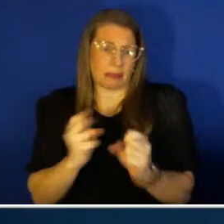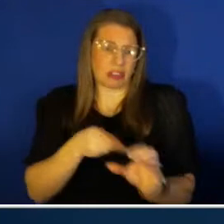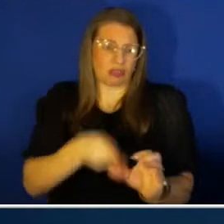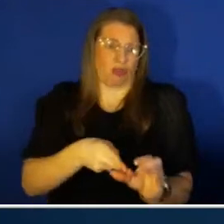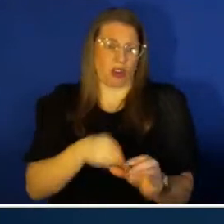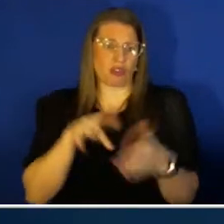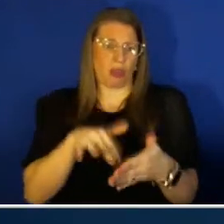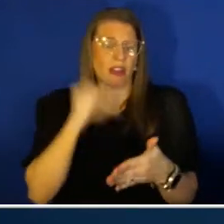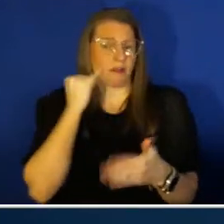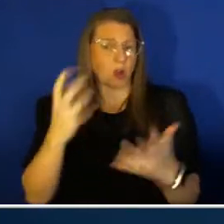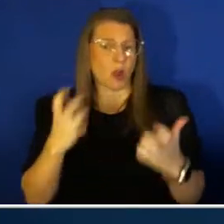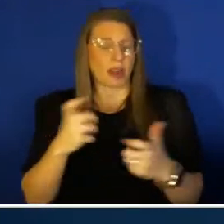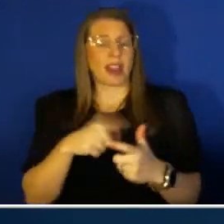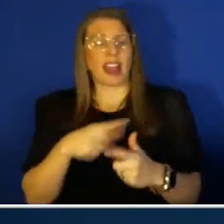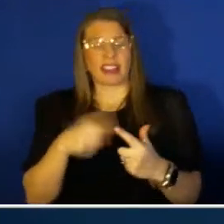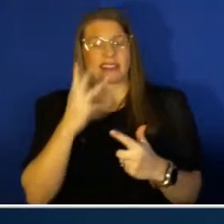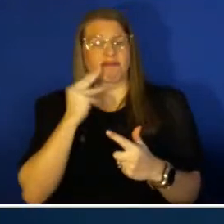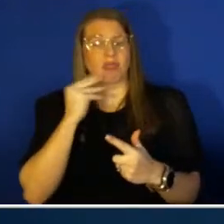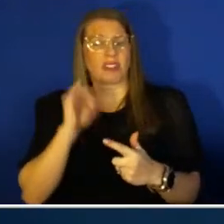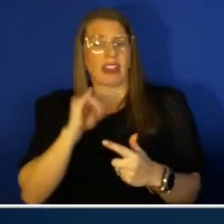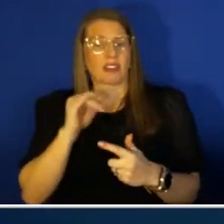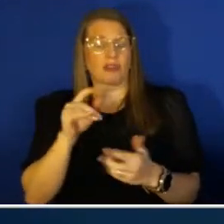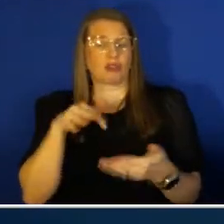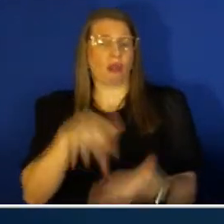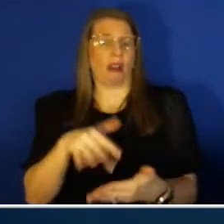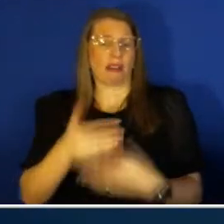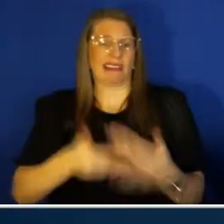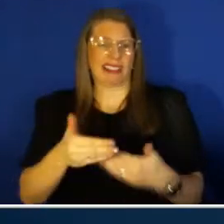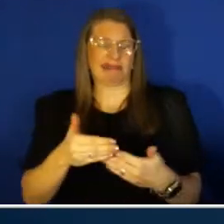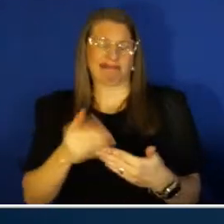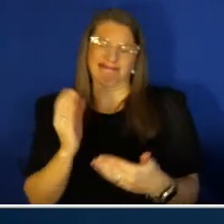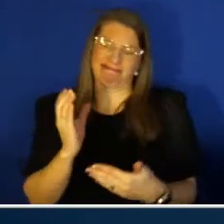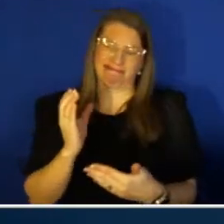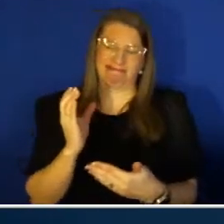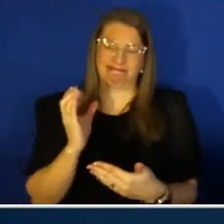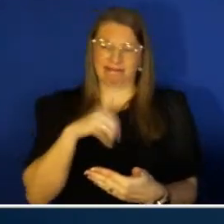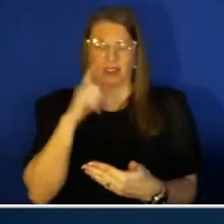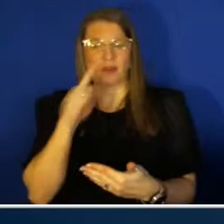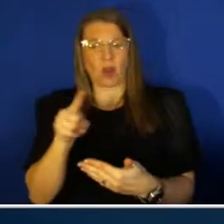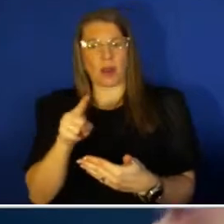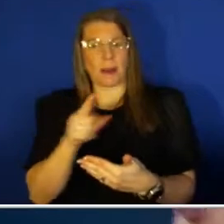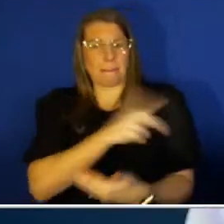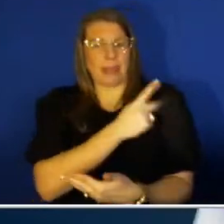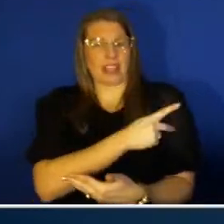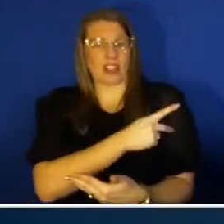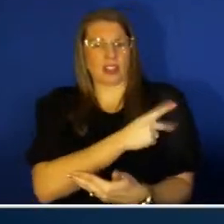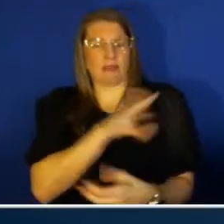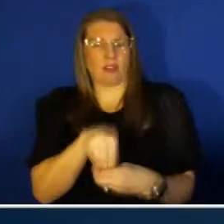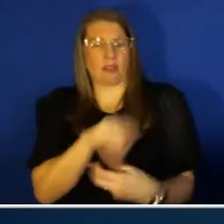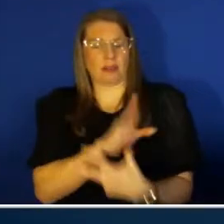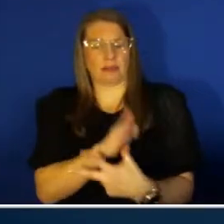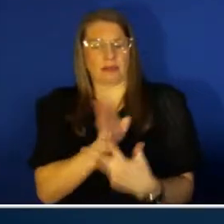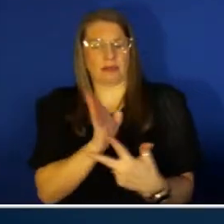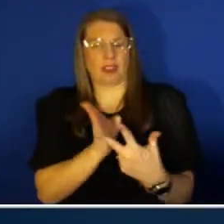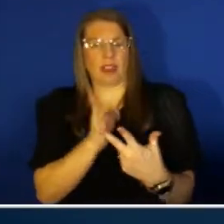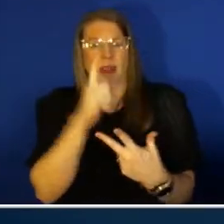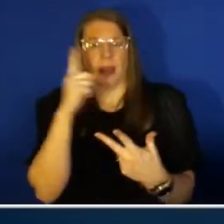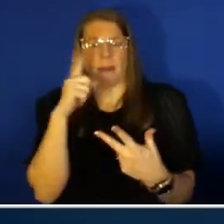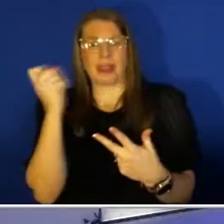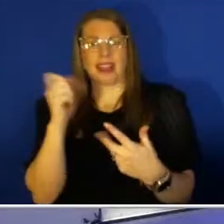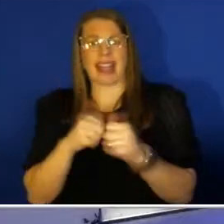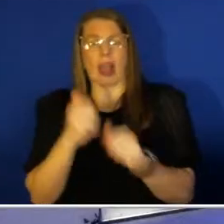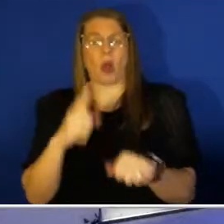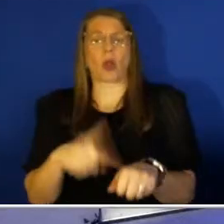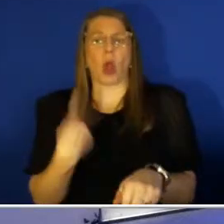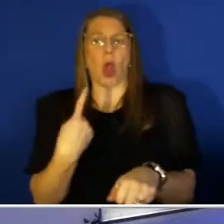want to and go through that trial. It would be pretty unusual for a patient to participate in phase 1 and then phase 2 and phase 3, just because of how long each trial would take. So